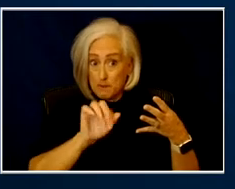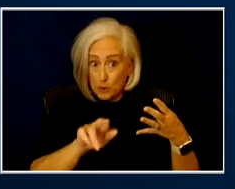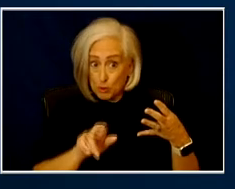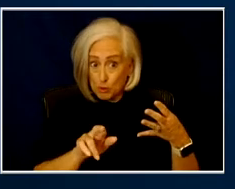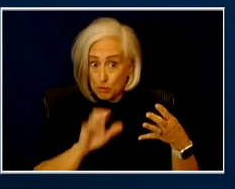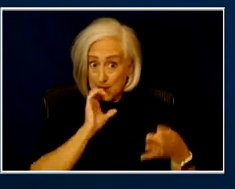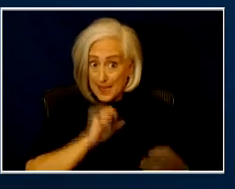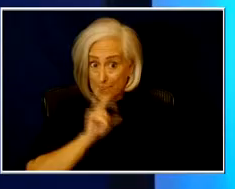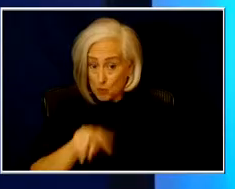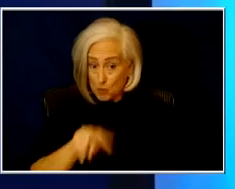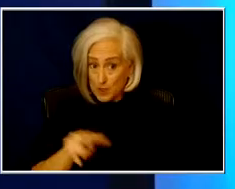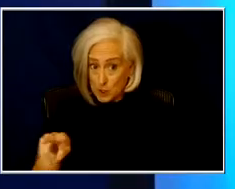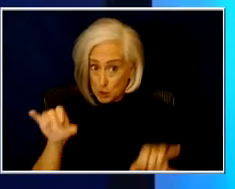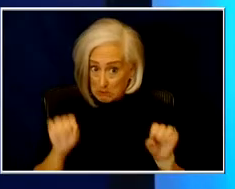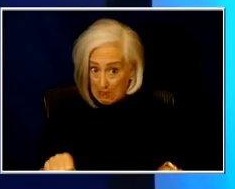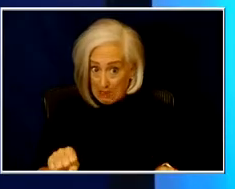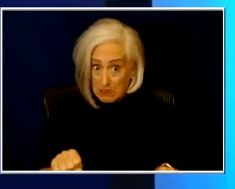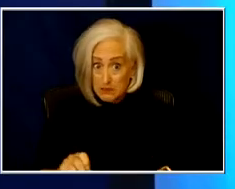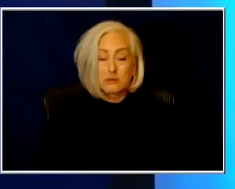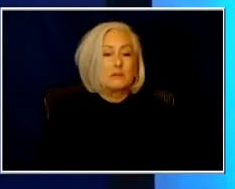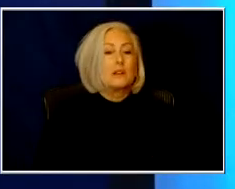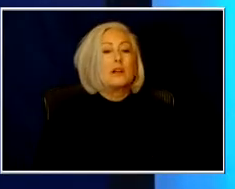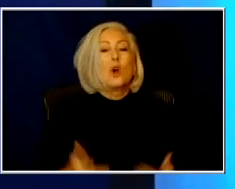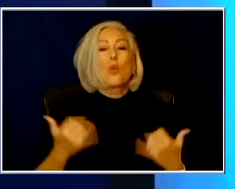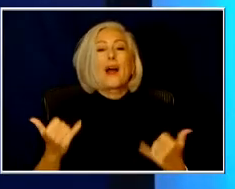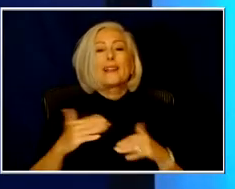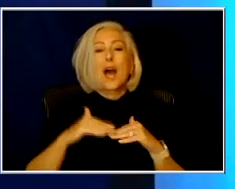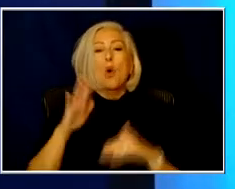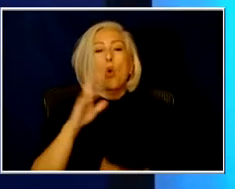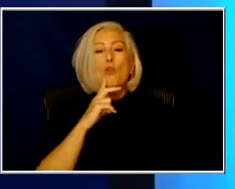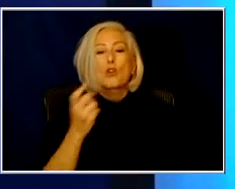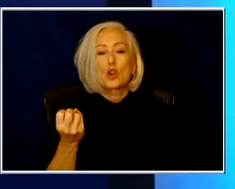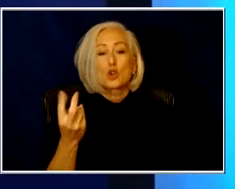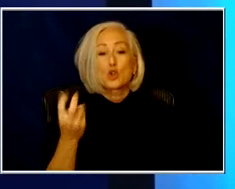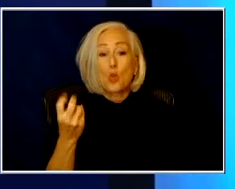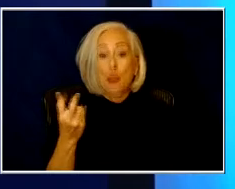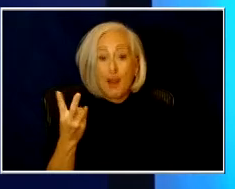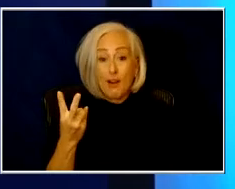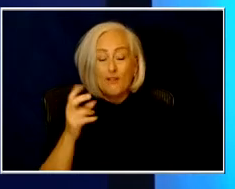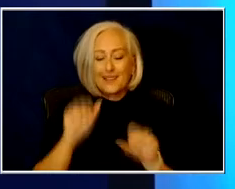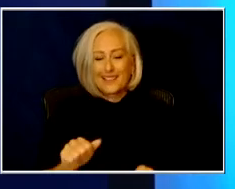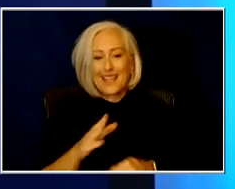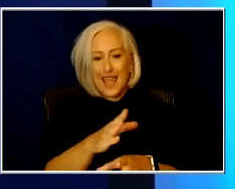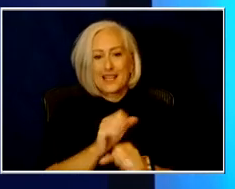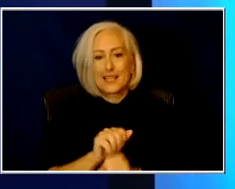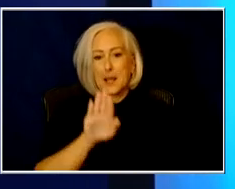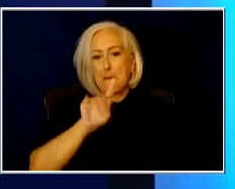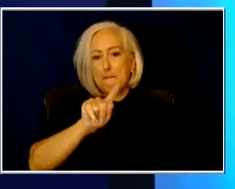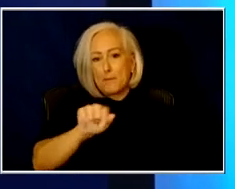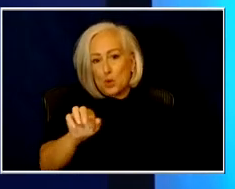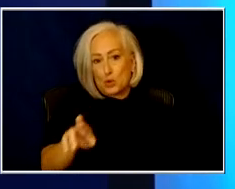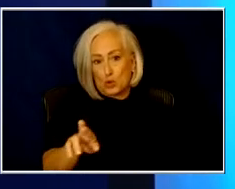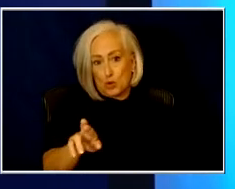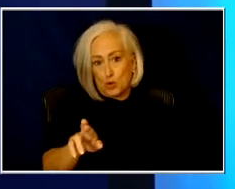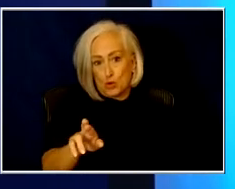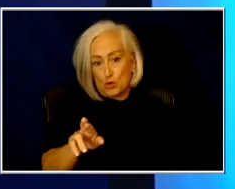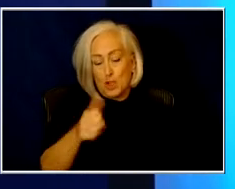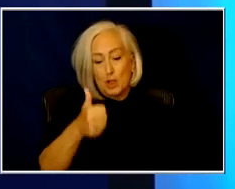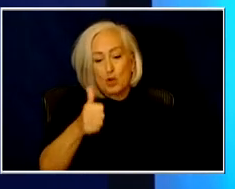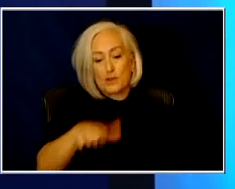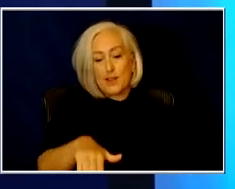yeah right now it is 12 and above can get the booster if you are 12 to 18